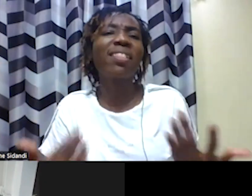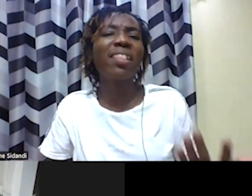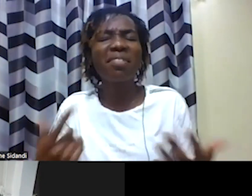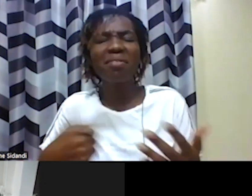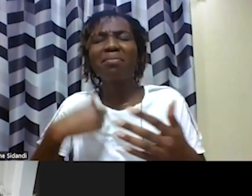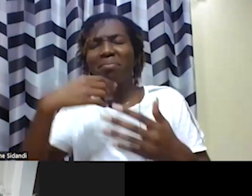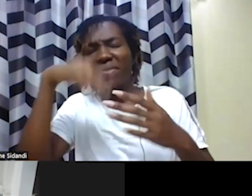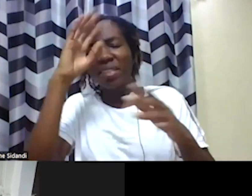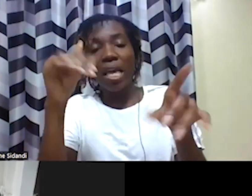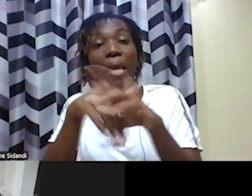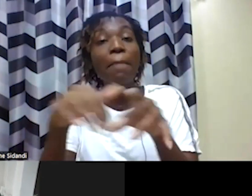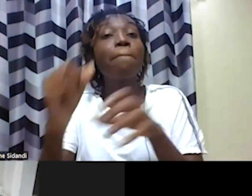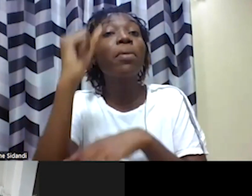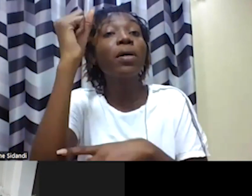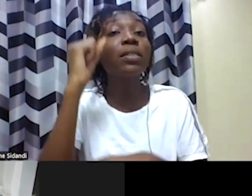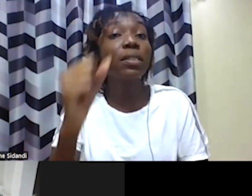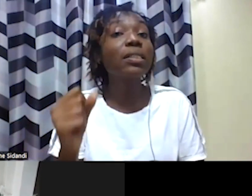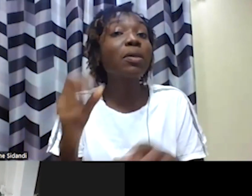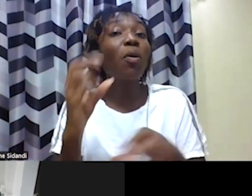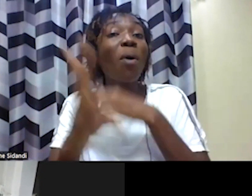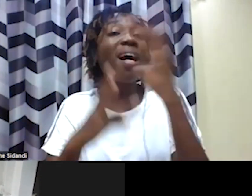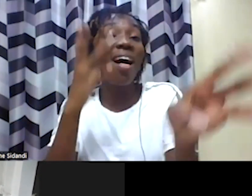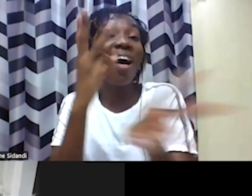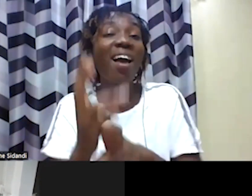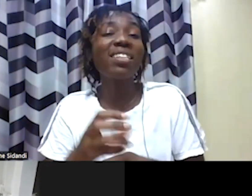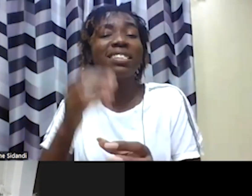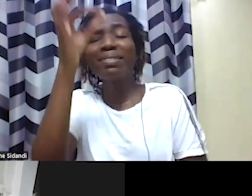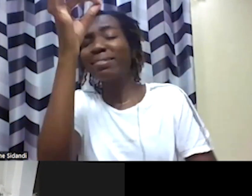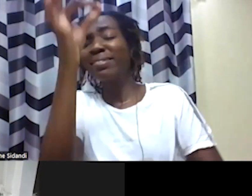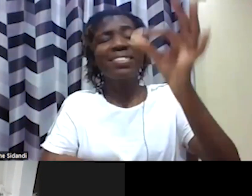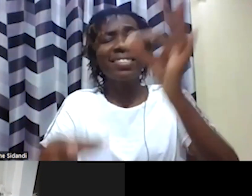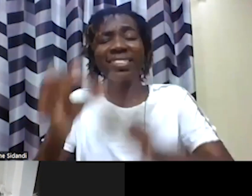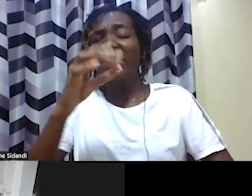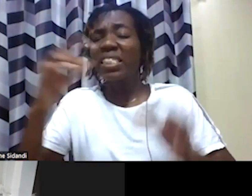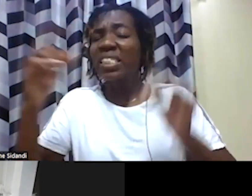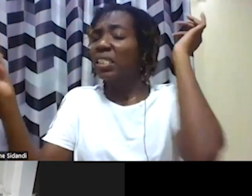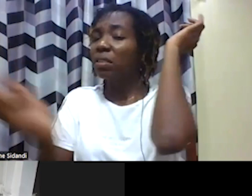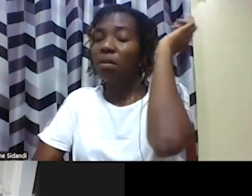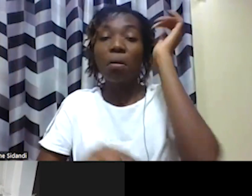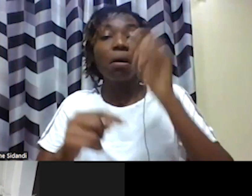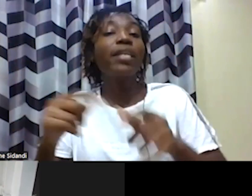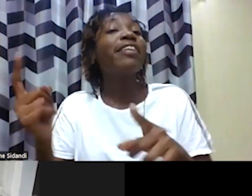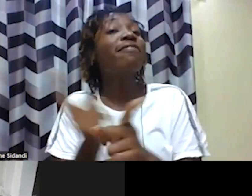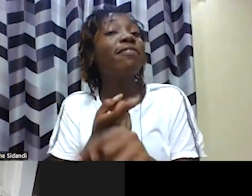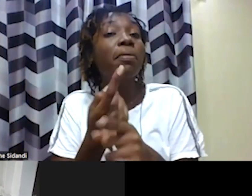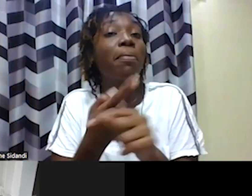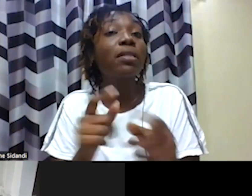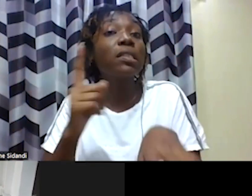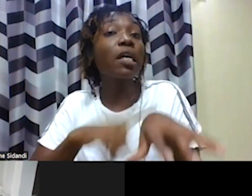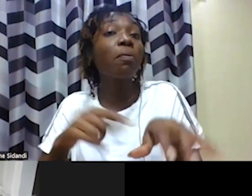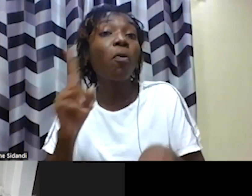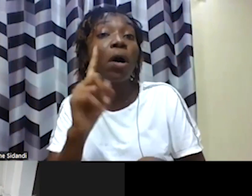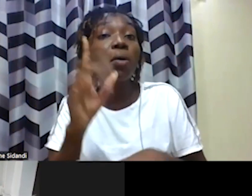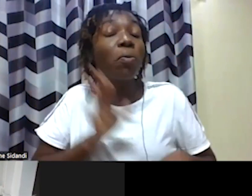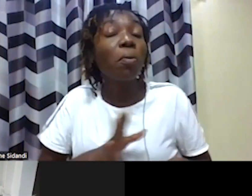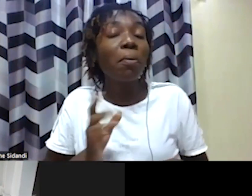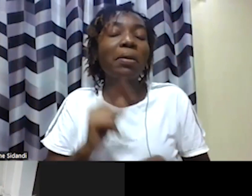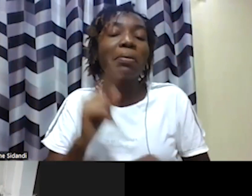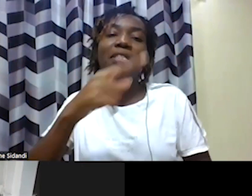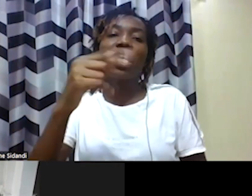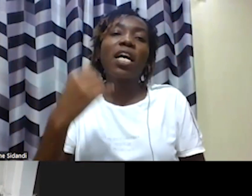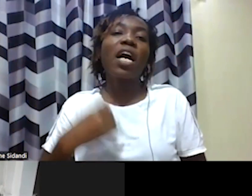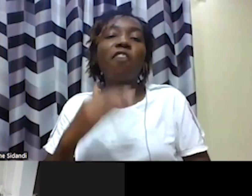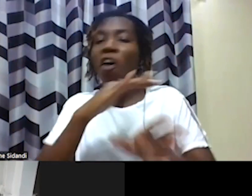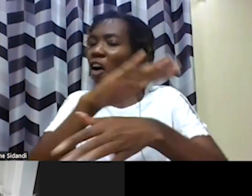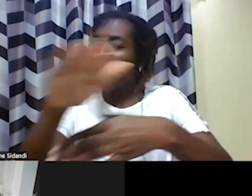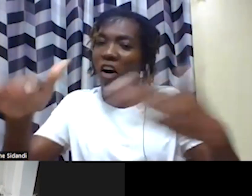politics. However, the world judges us so harshly and differently Because when one woman makes a mistake, all the